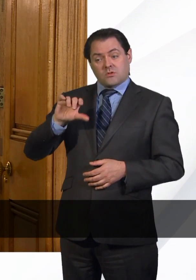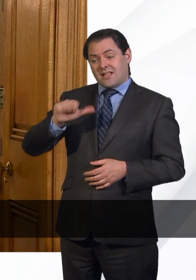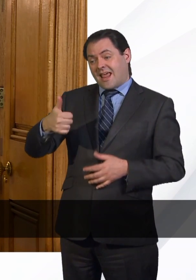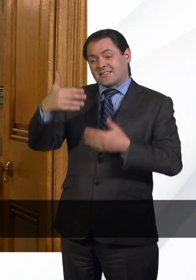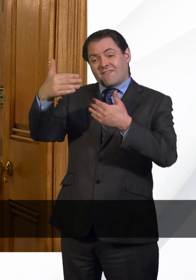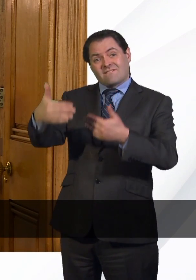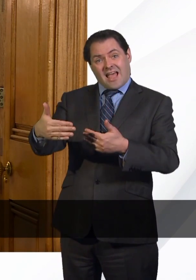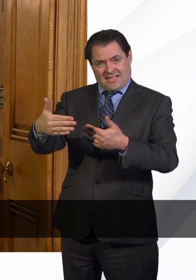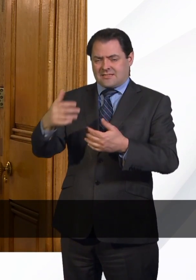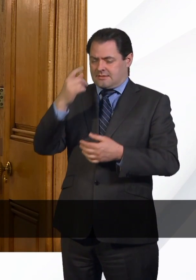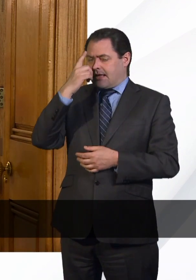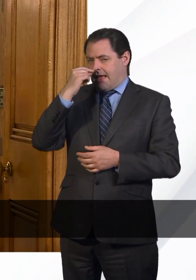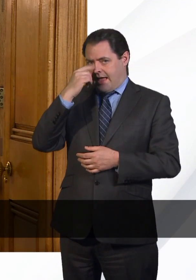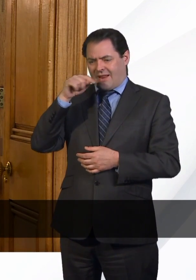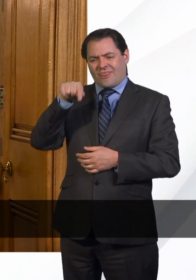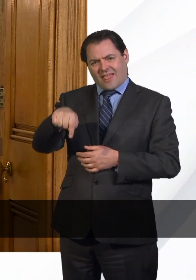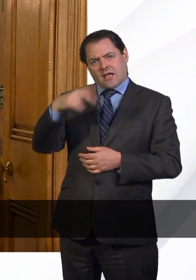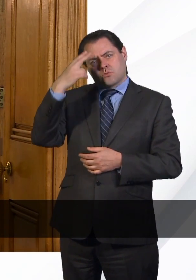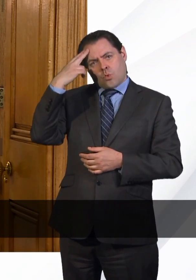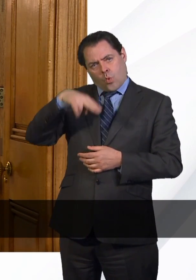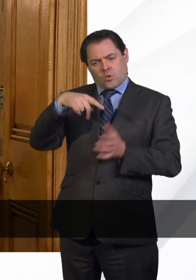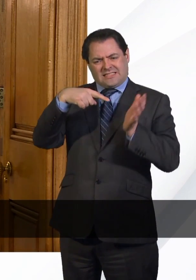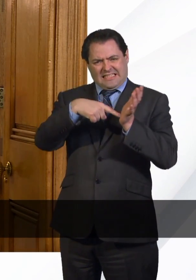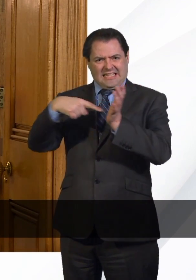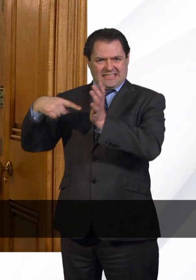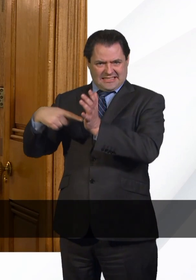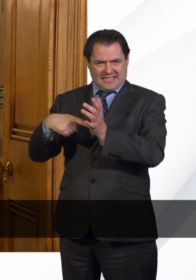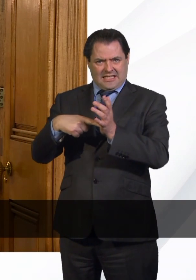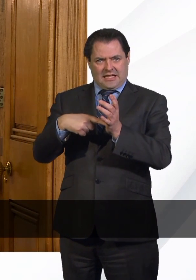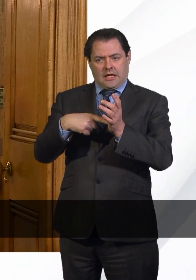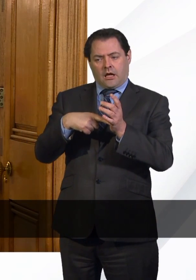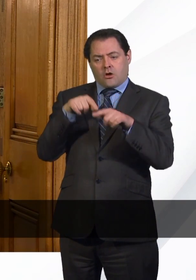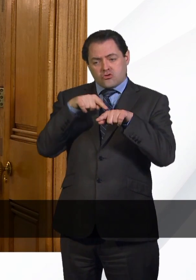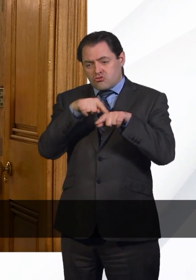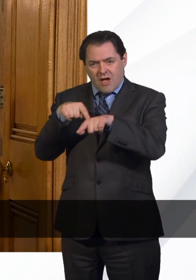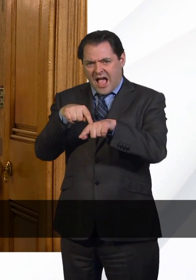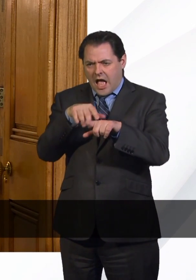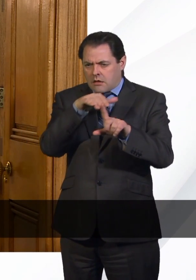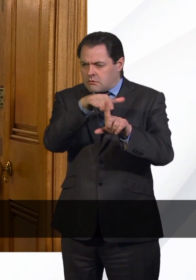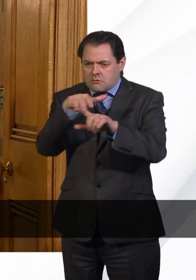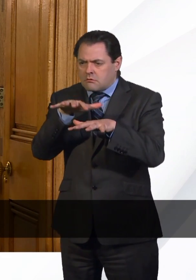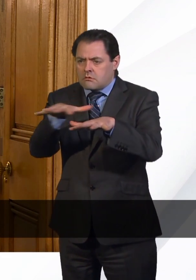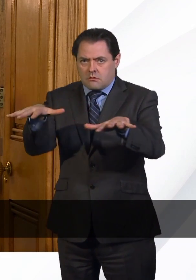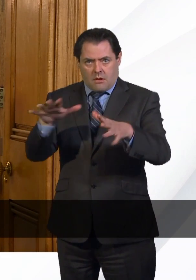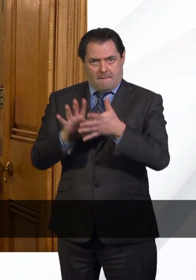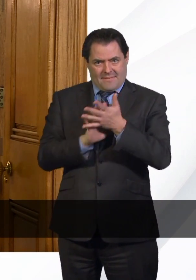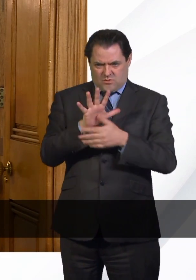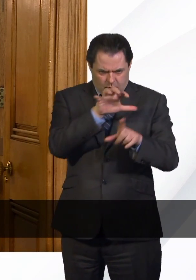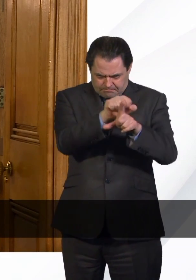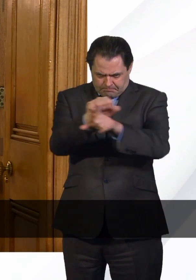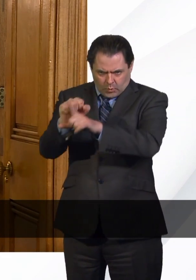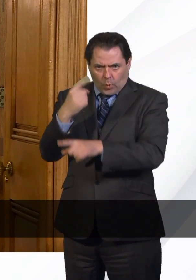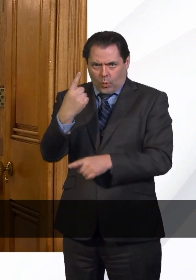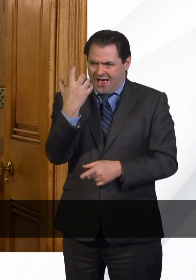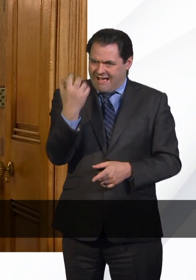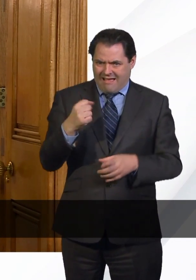plan, Track and Trace. The aim of Test, Track and Trace is to hunt down and isolate the virus so it's unable